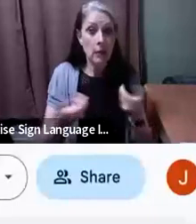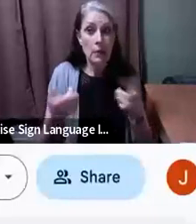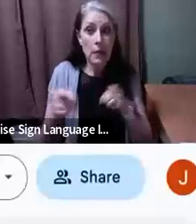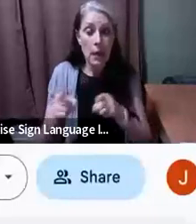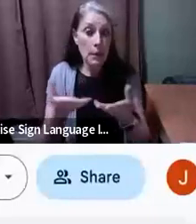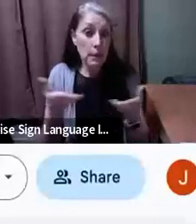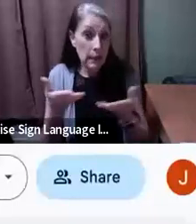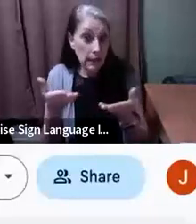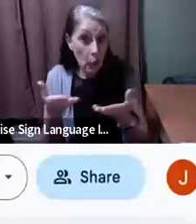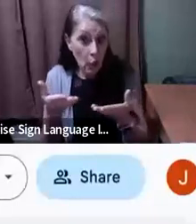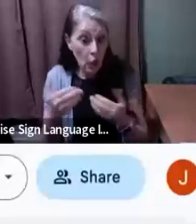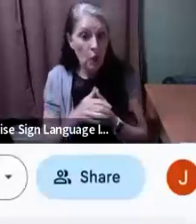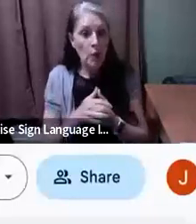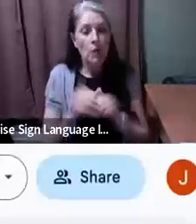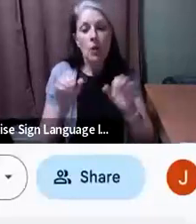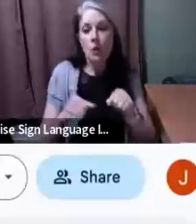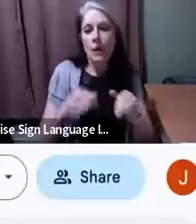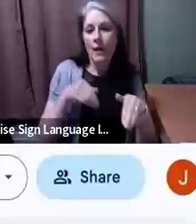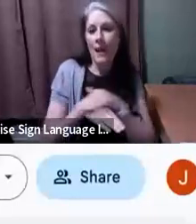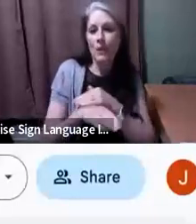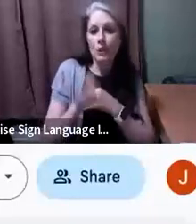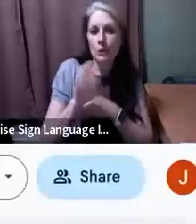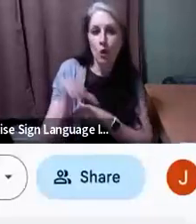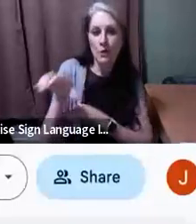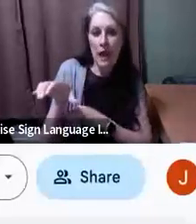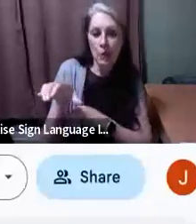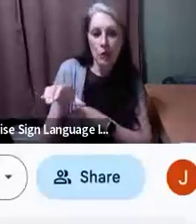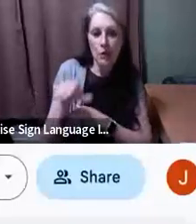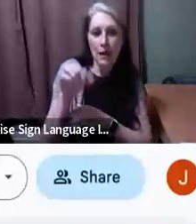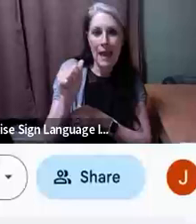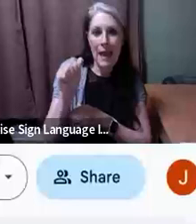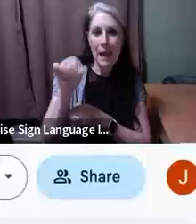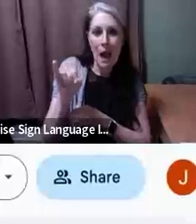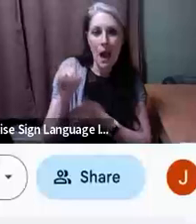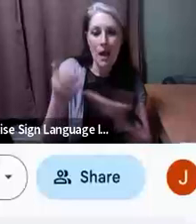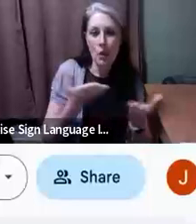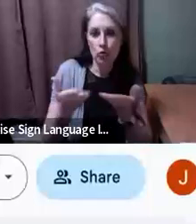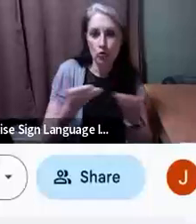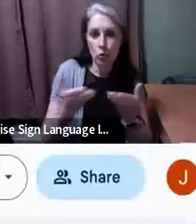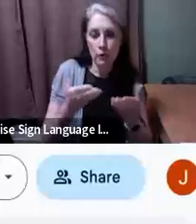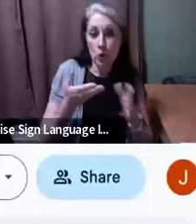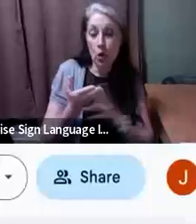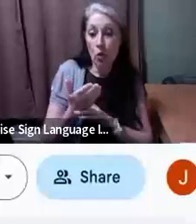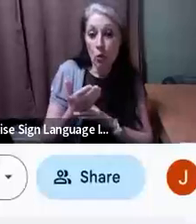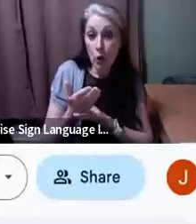here, you can access closed captioning. That is an AI service through